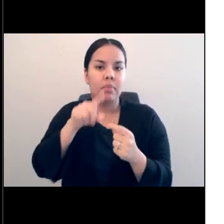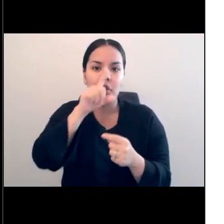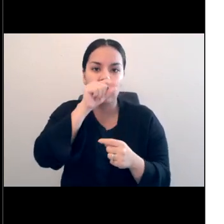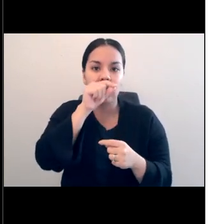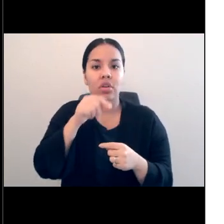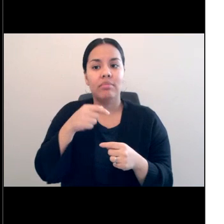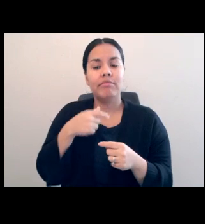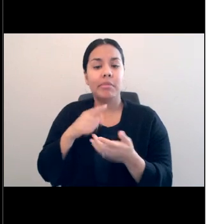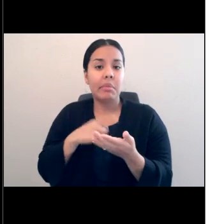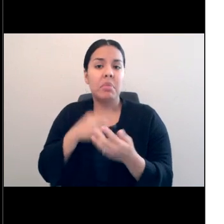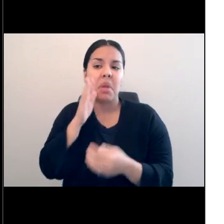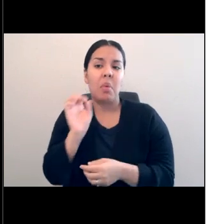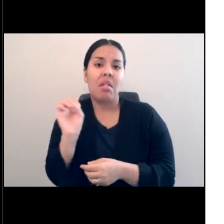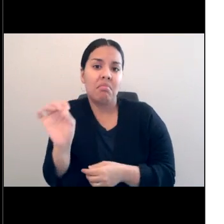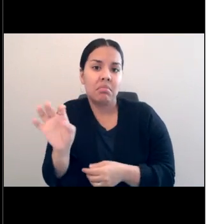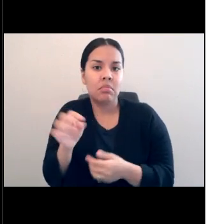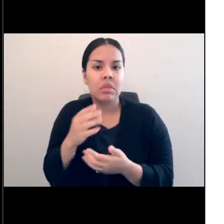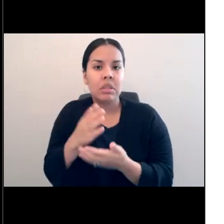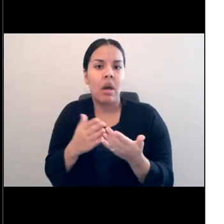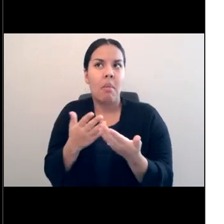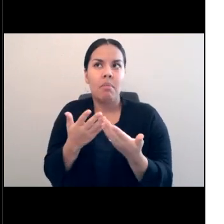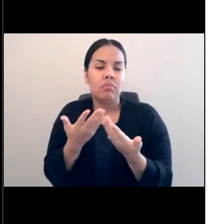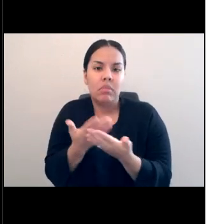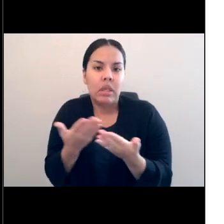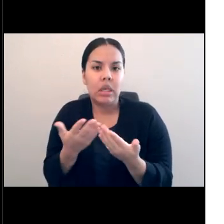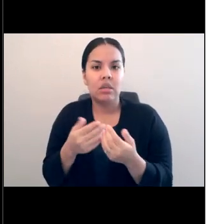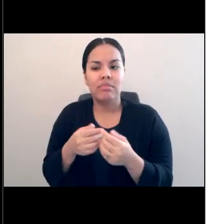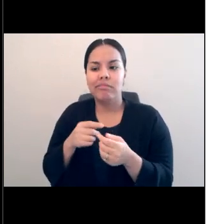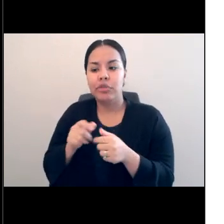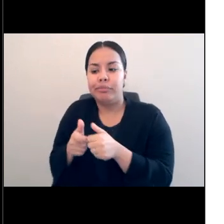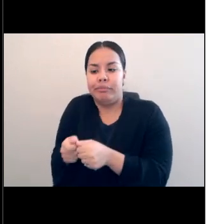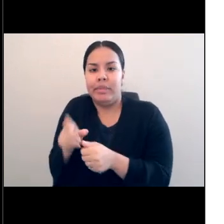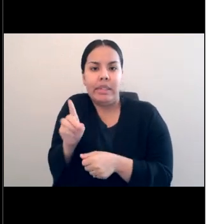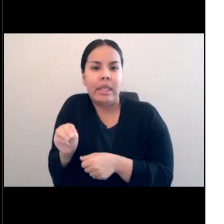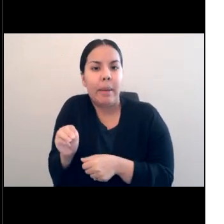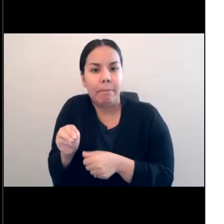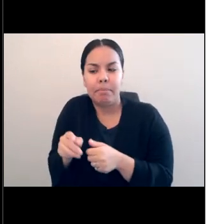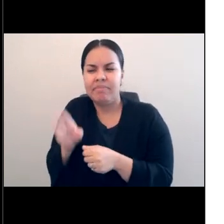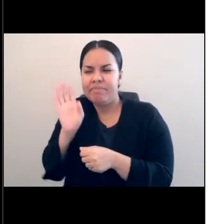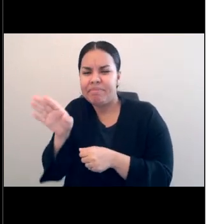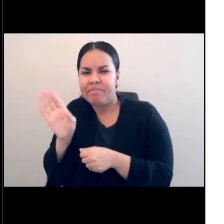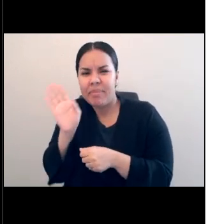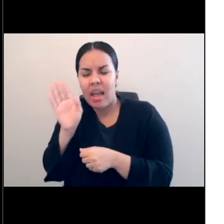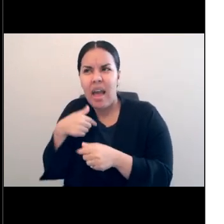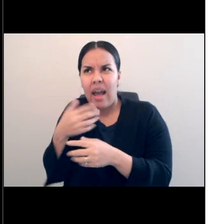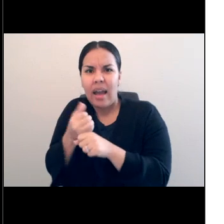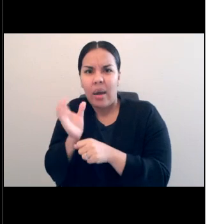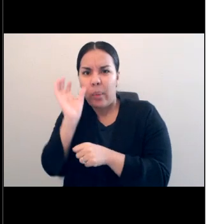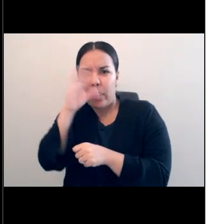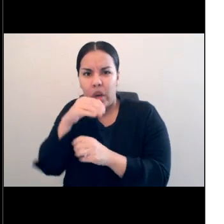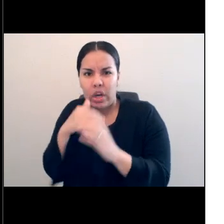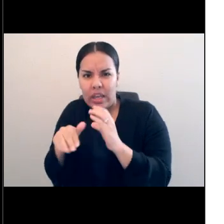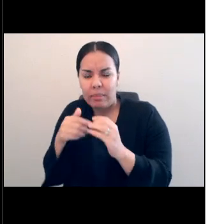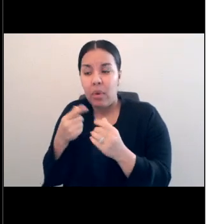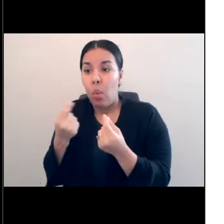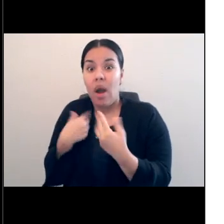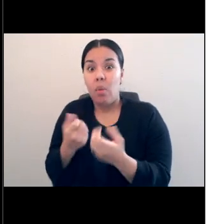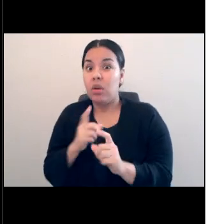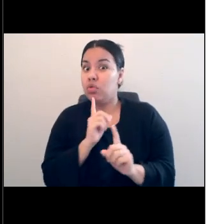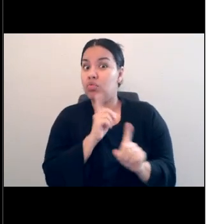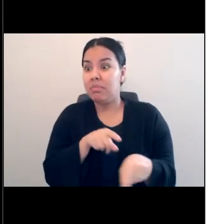things by, so you can just jump into someone's DMs and be like, hey, I got this weird email, here's what I want to say, but I can't say it this way, please help